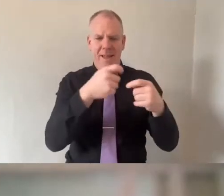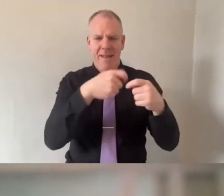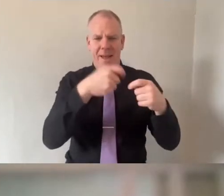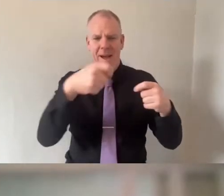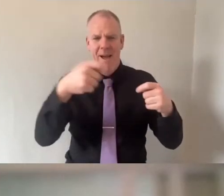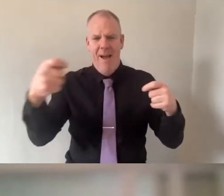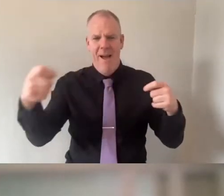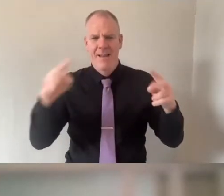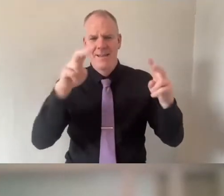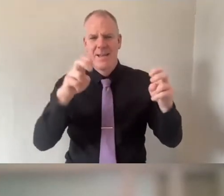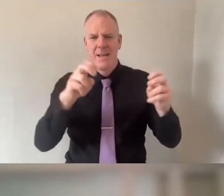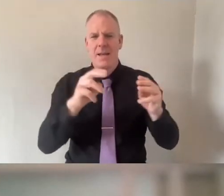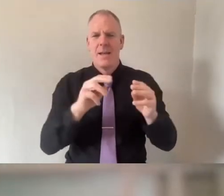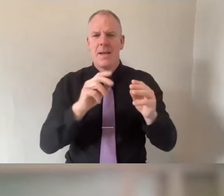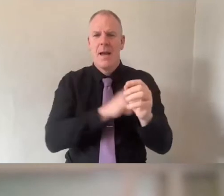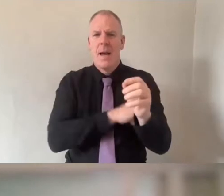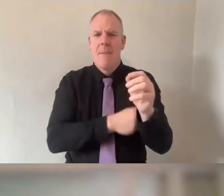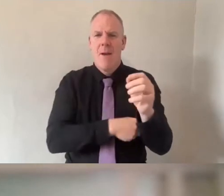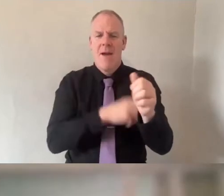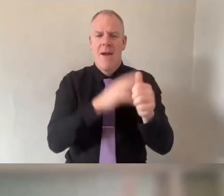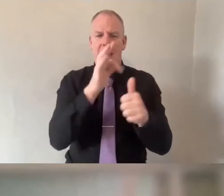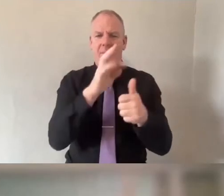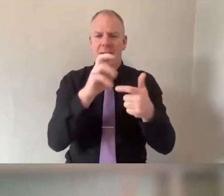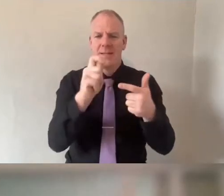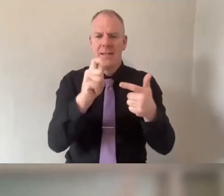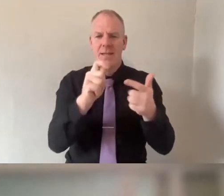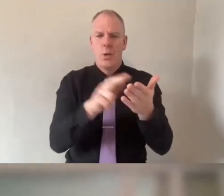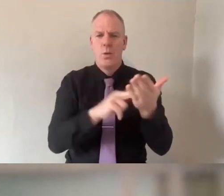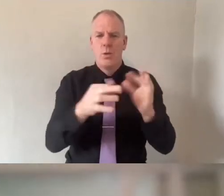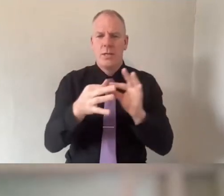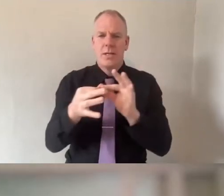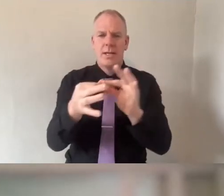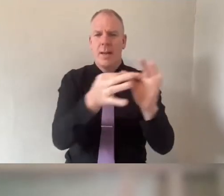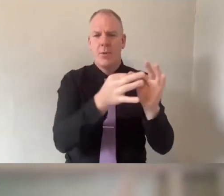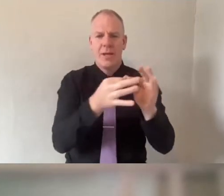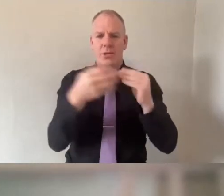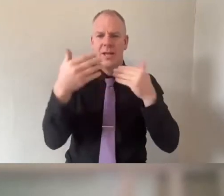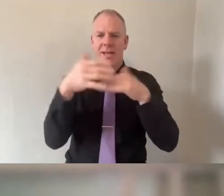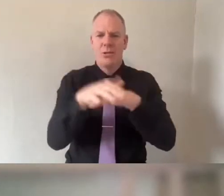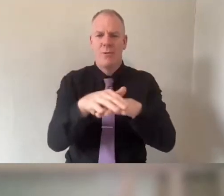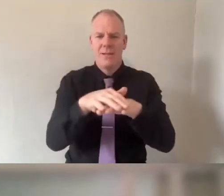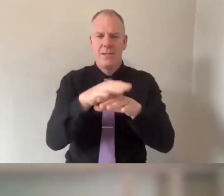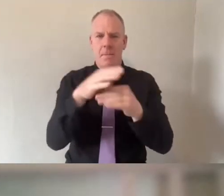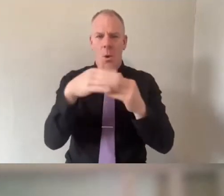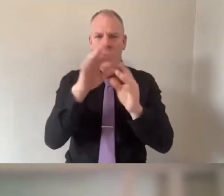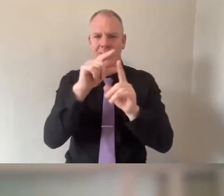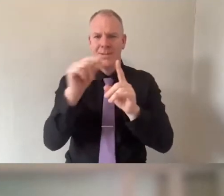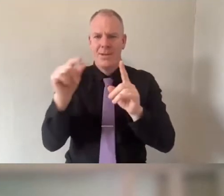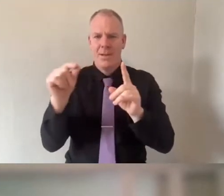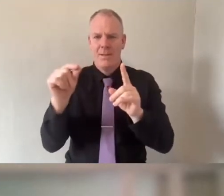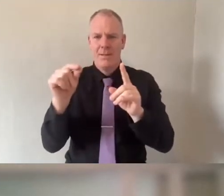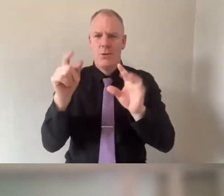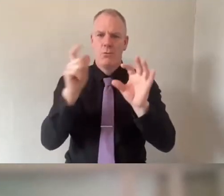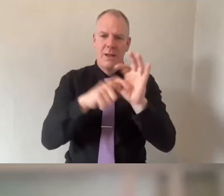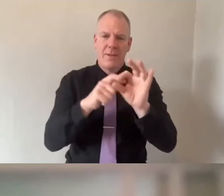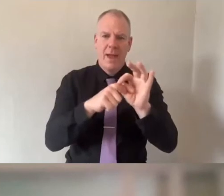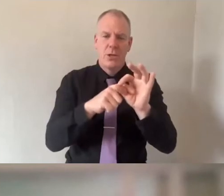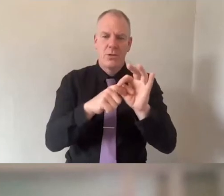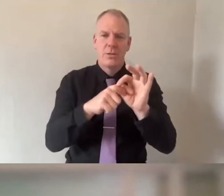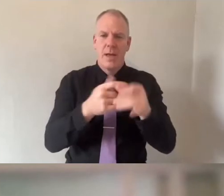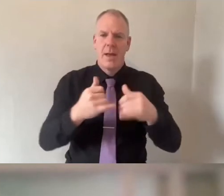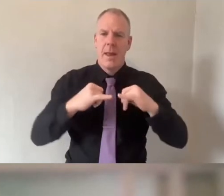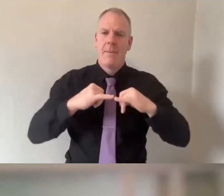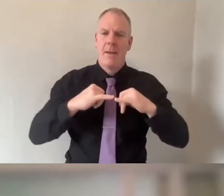title, Powering FET Through Collaboration, Integration and Digitalisation, Qualifications as Enablers for